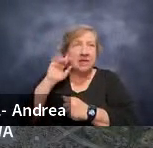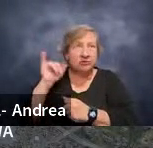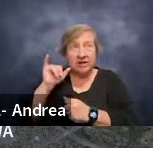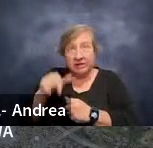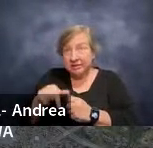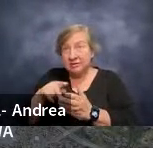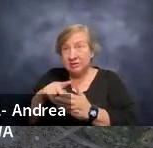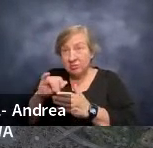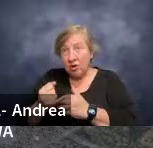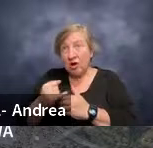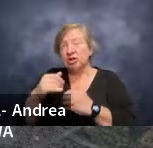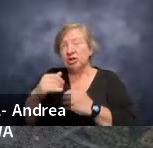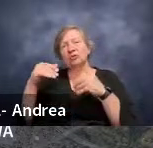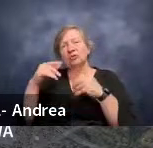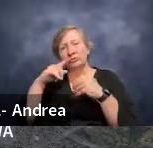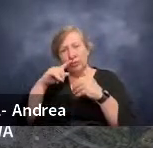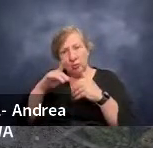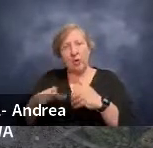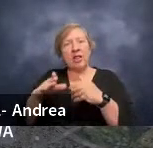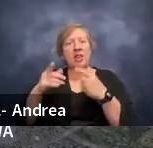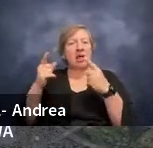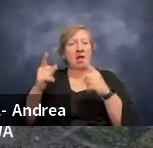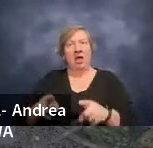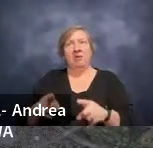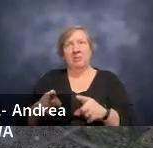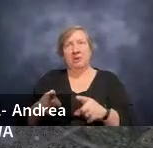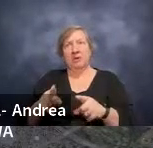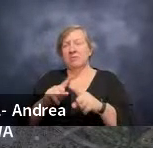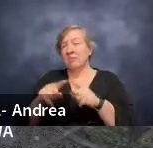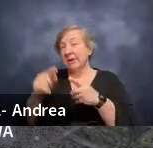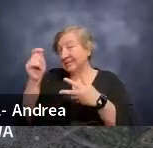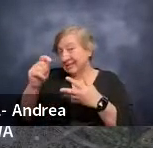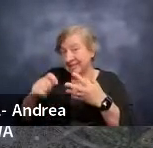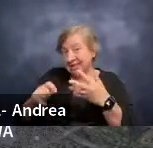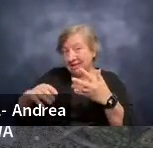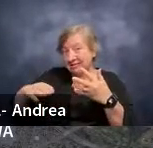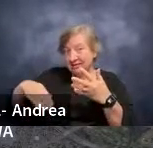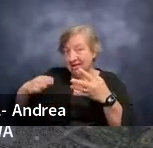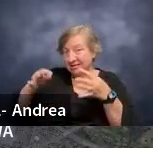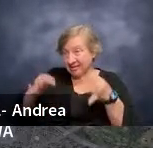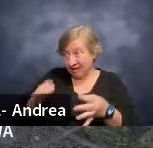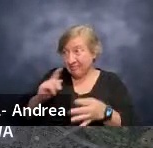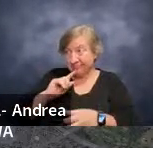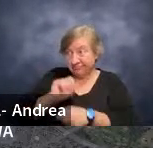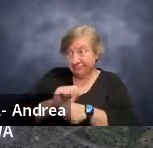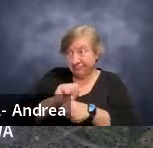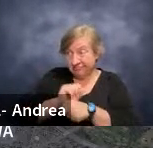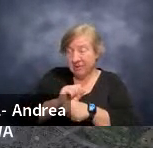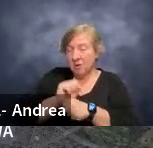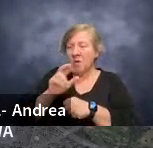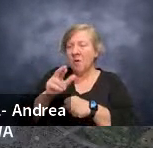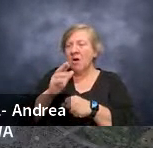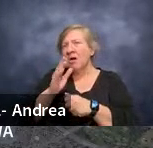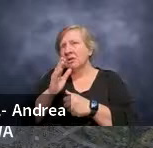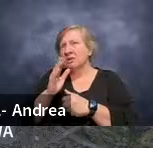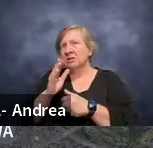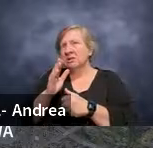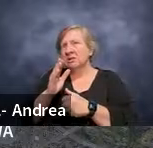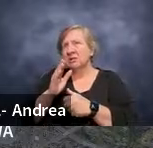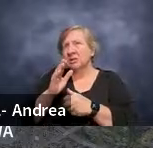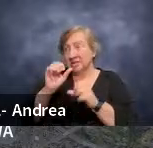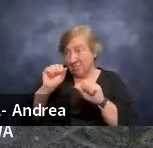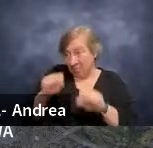is definitely moving ahead. It's just a question of the details. Is that the case, or is there a scenario where nothing gets